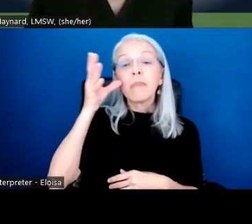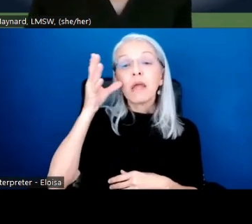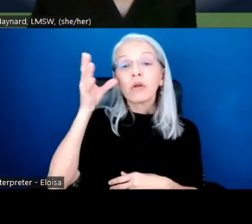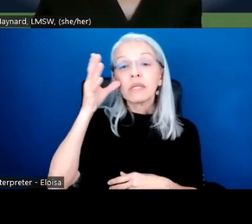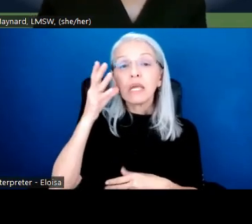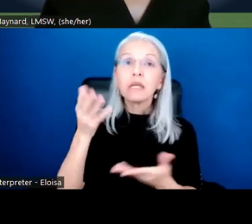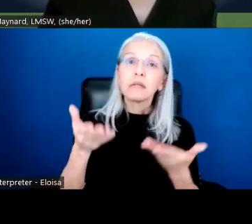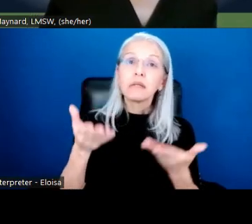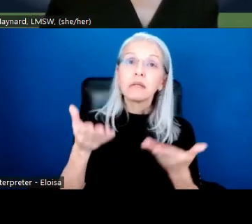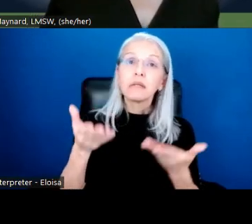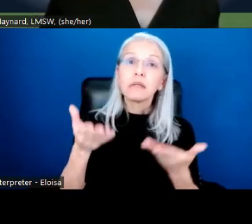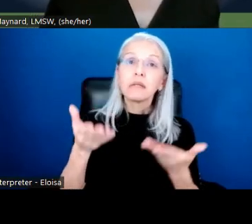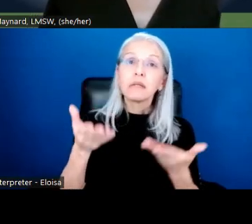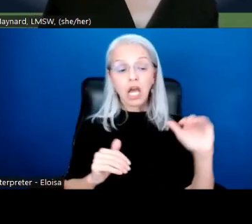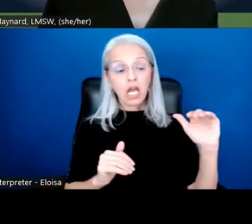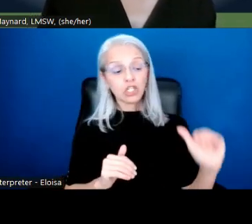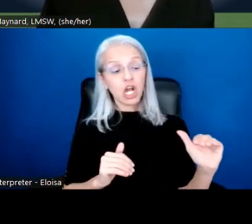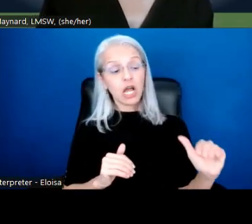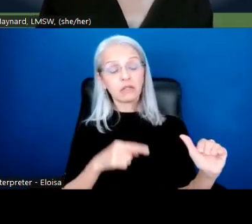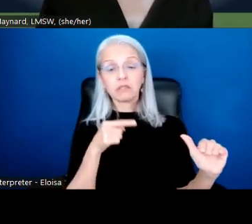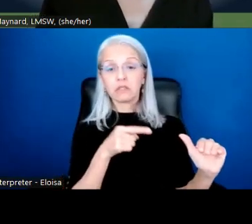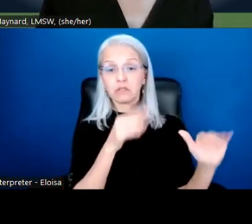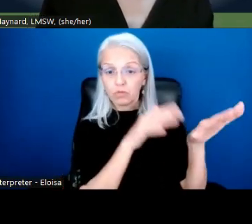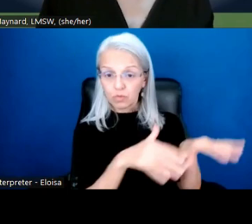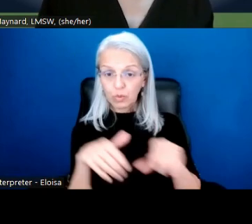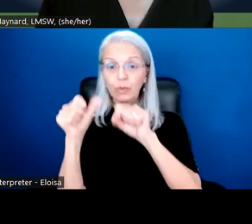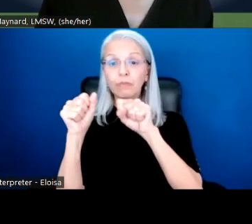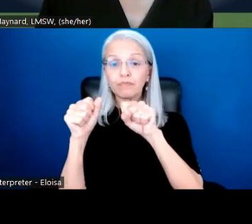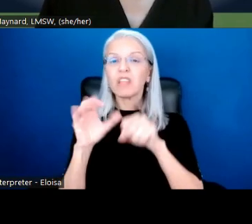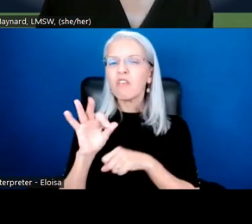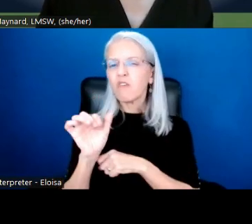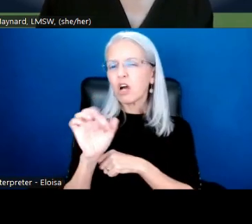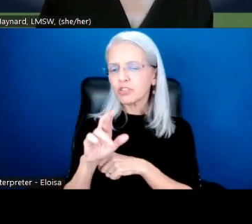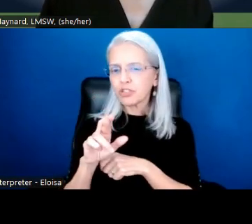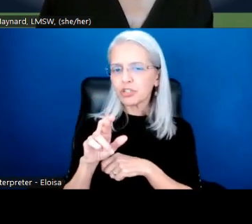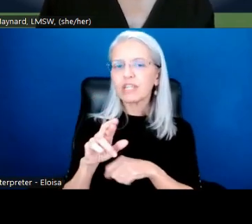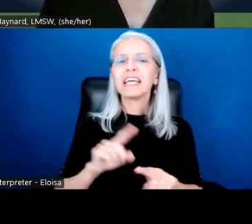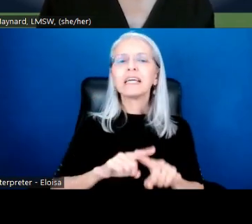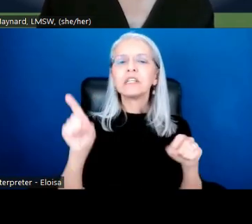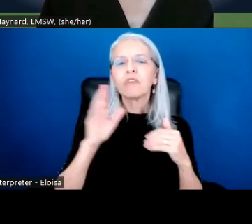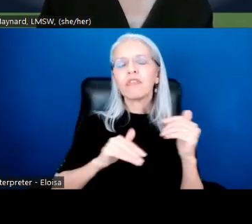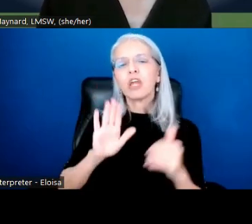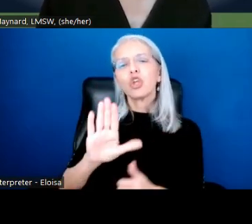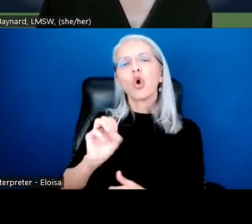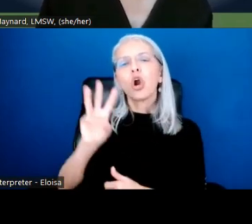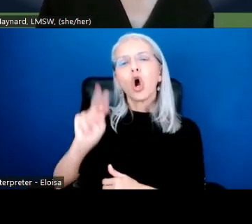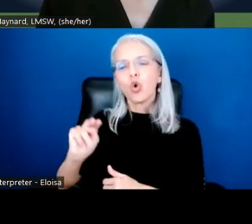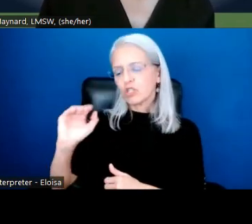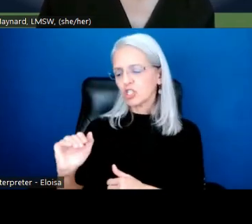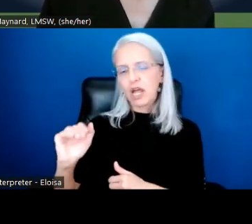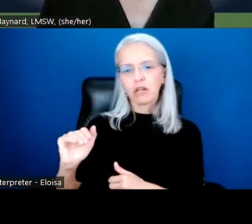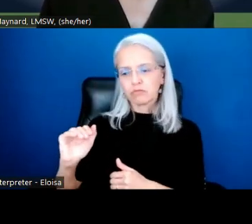perhaps parenting a child that you've taken in foster care is going to be different than a child that you raised from birth.